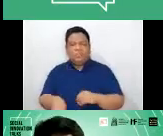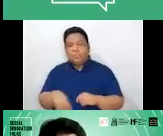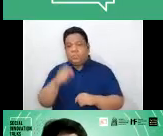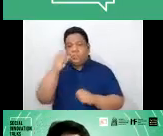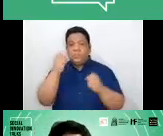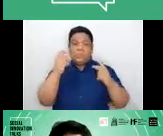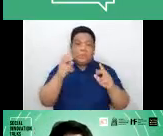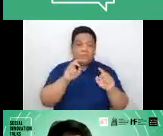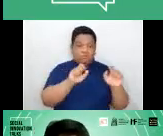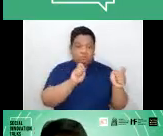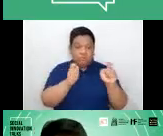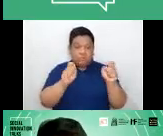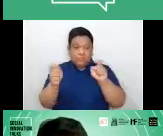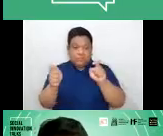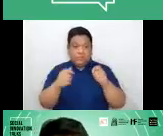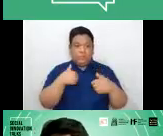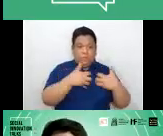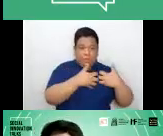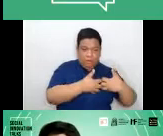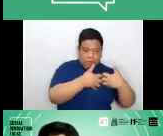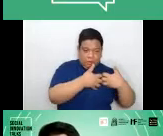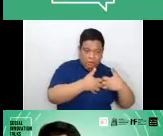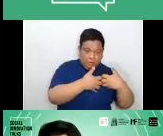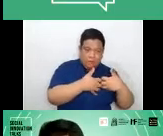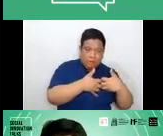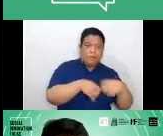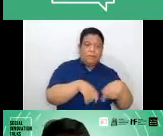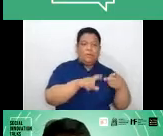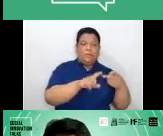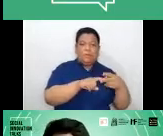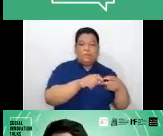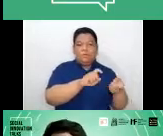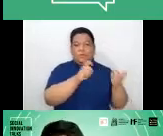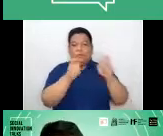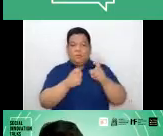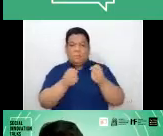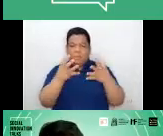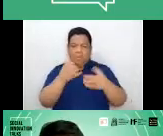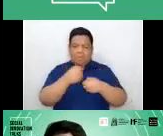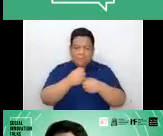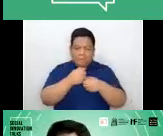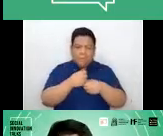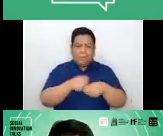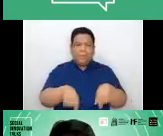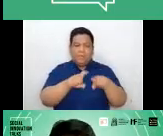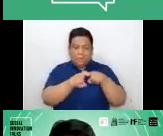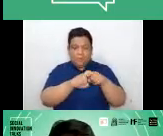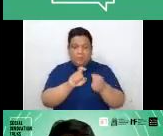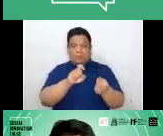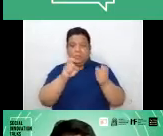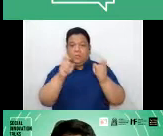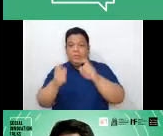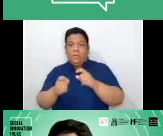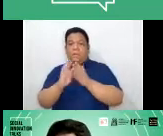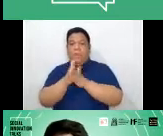changes. First one was mechanization and steam power, and then came mass production and assembly line, as well as electricity. Then Industry 3.0 was